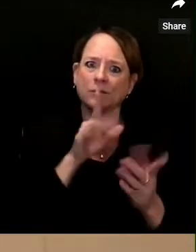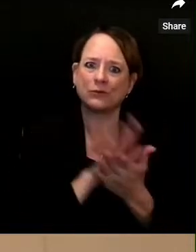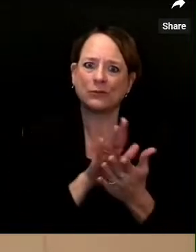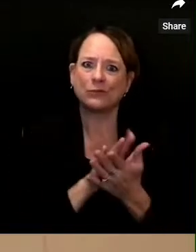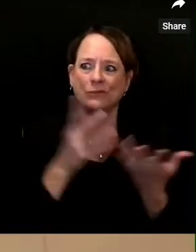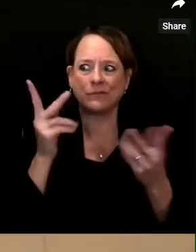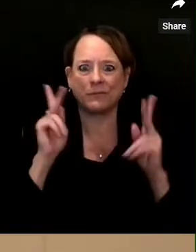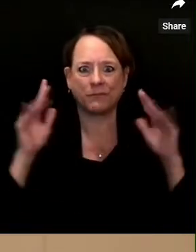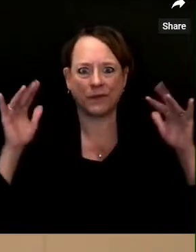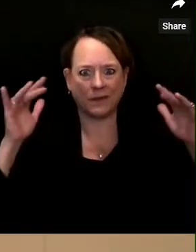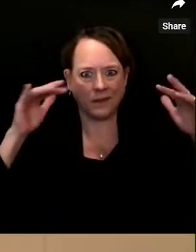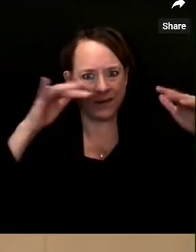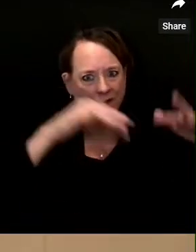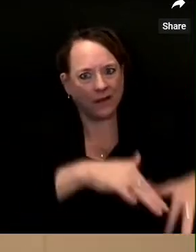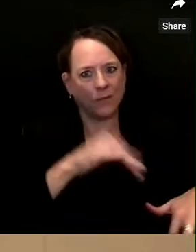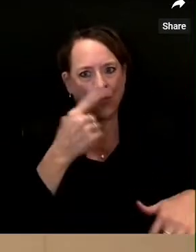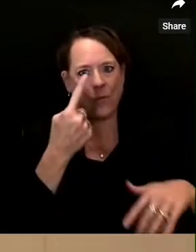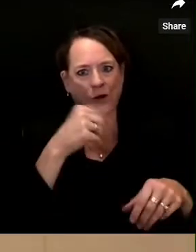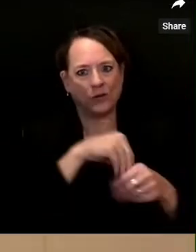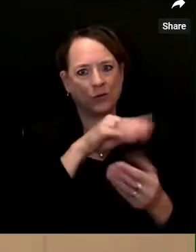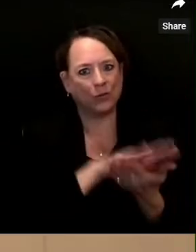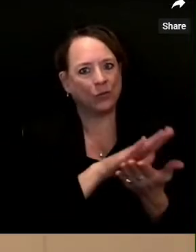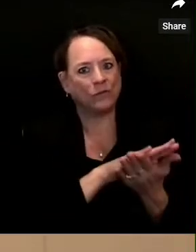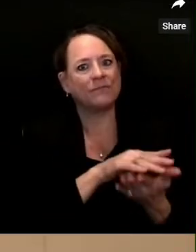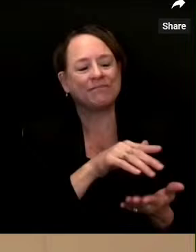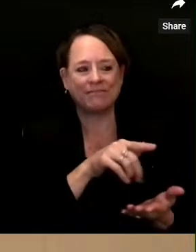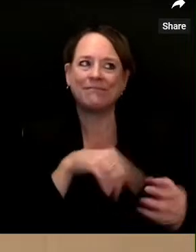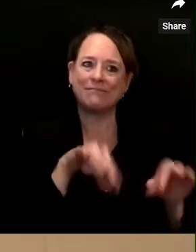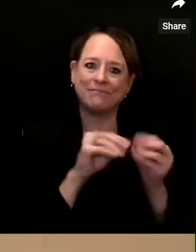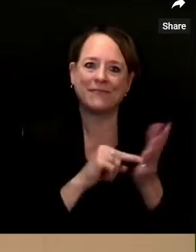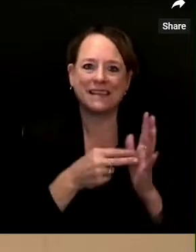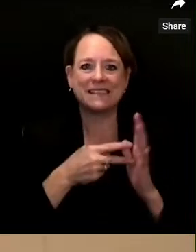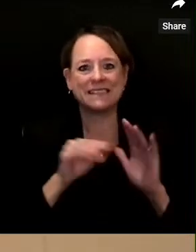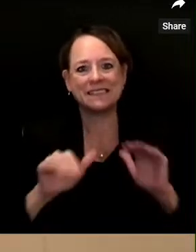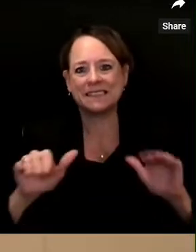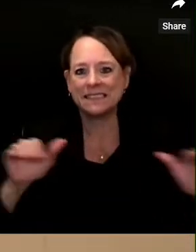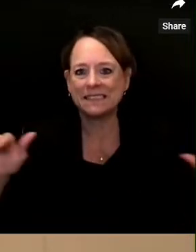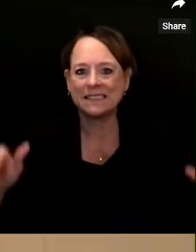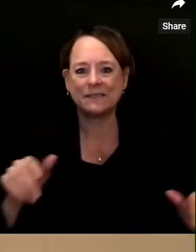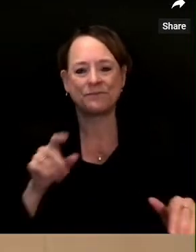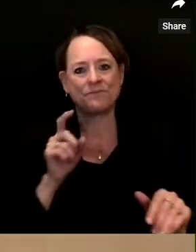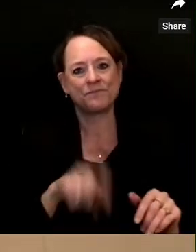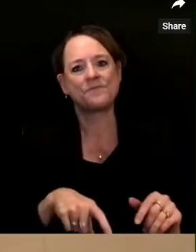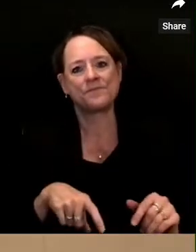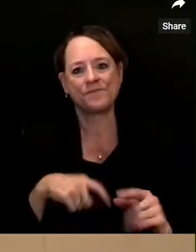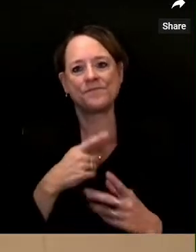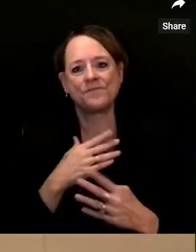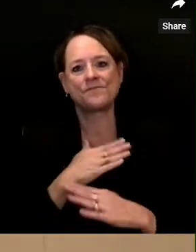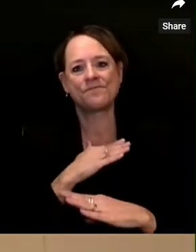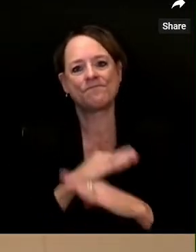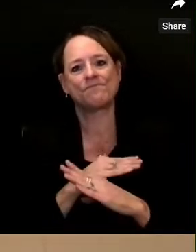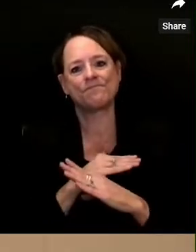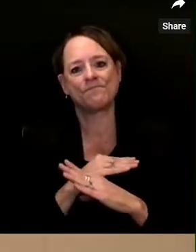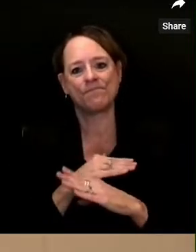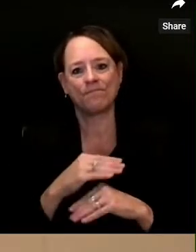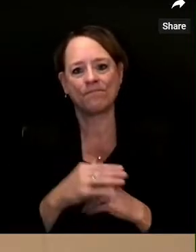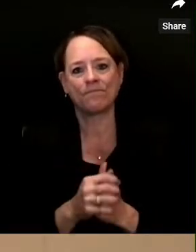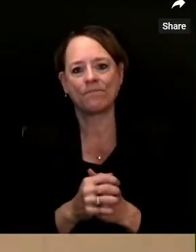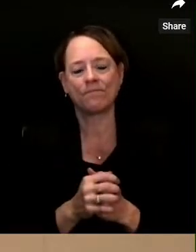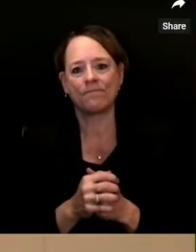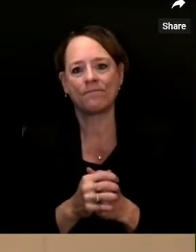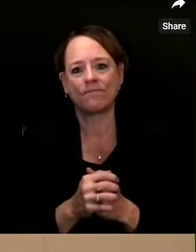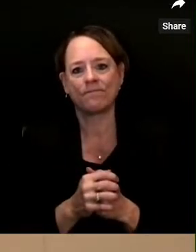we can and should. There's no reason that schools shouldn't be using all the layers and having universal masking in all schools. If we did